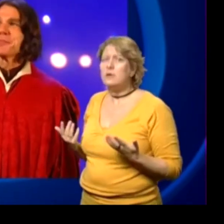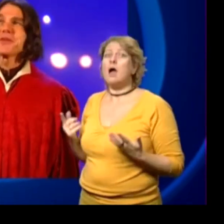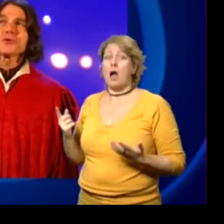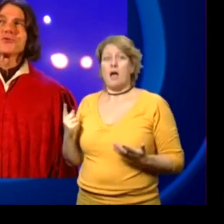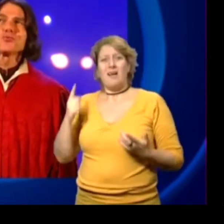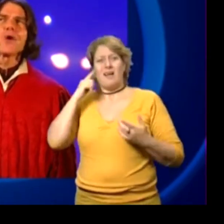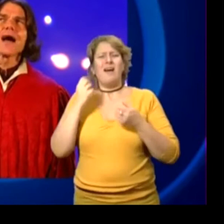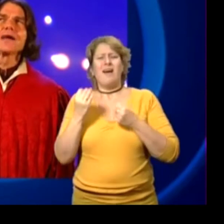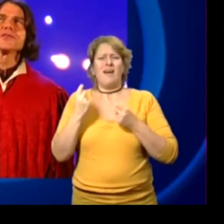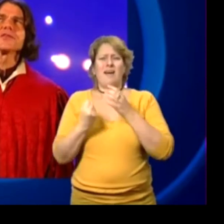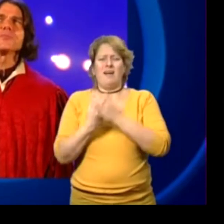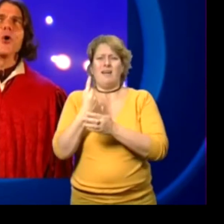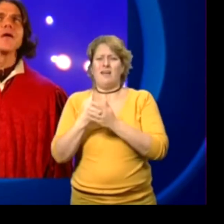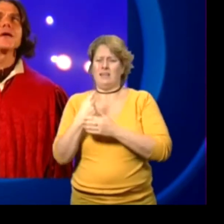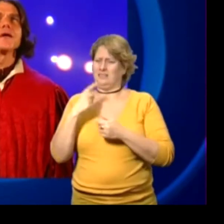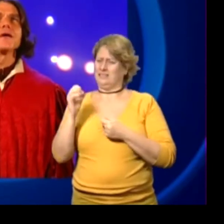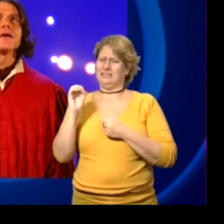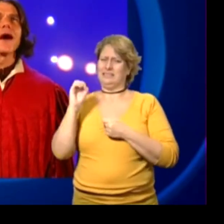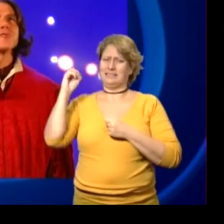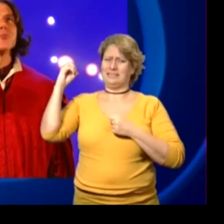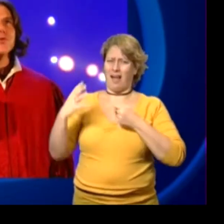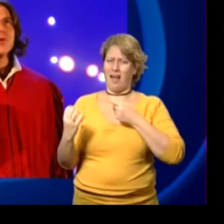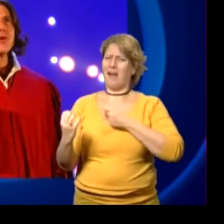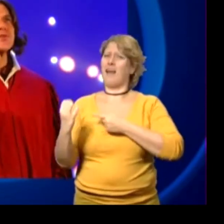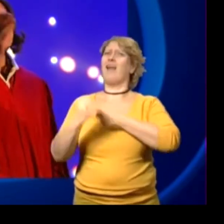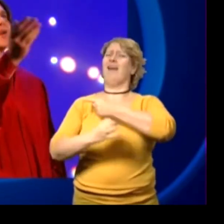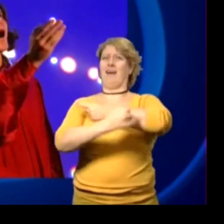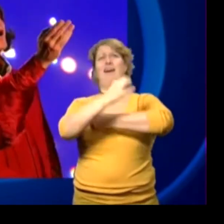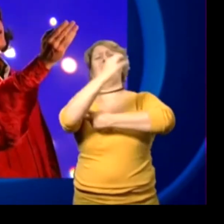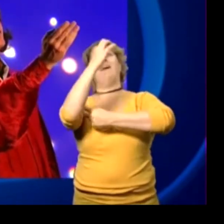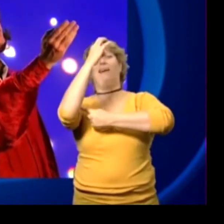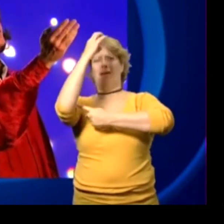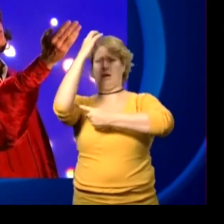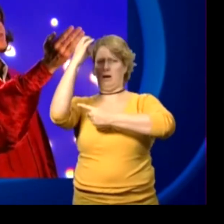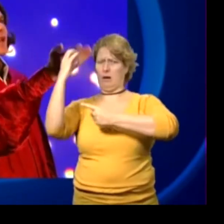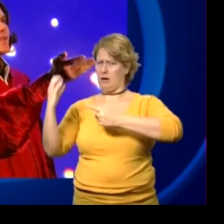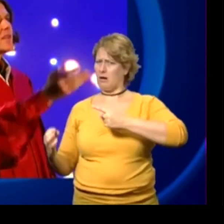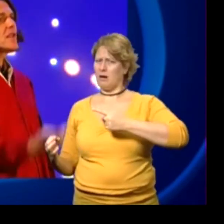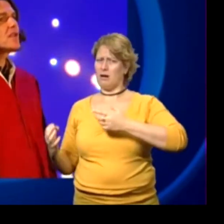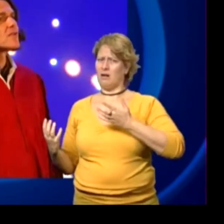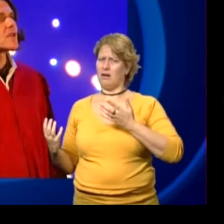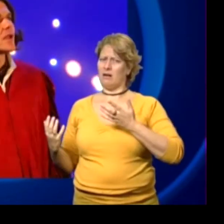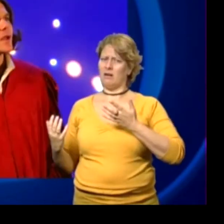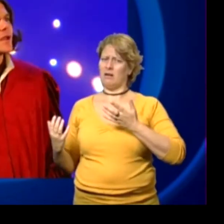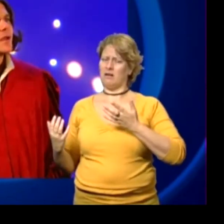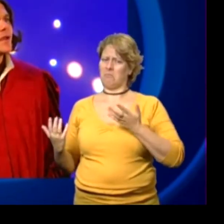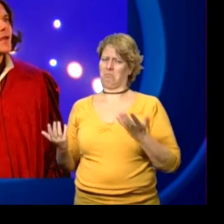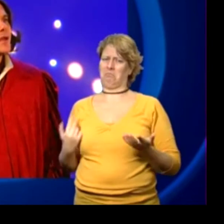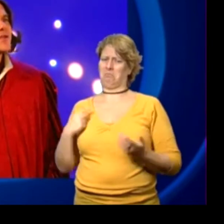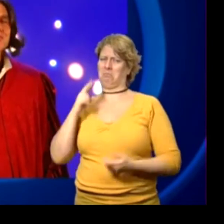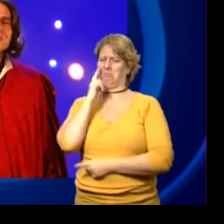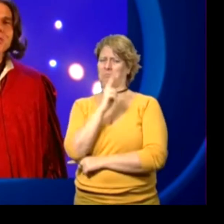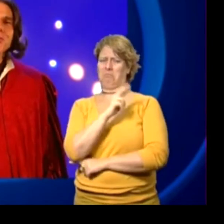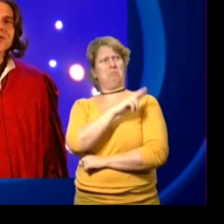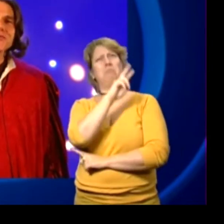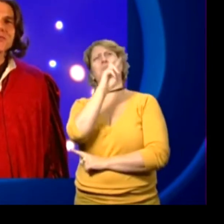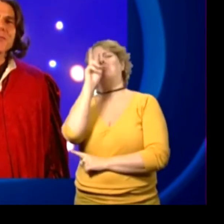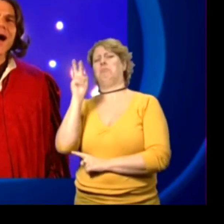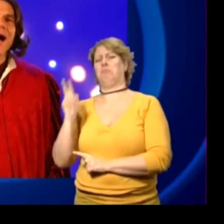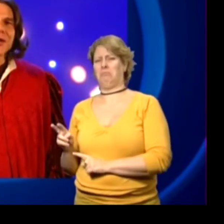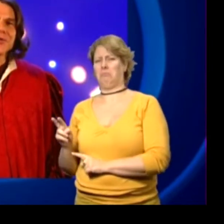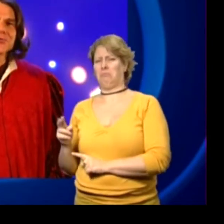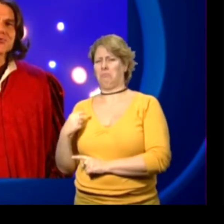sun appeared to rise in the morning and move across the sky until it set in the evening. It took a